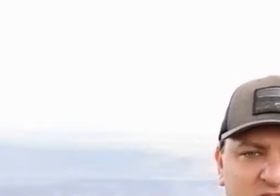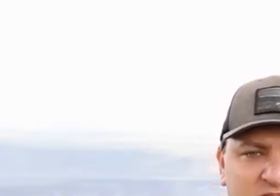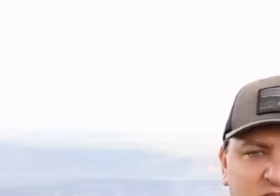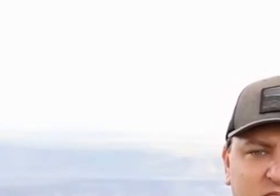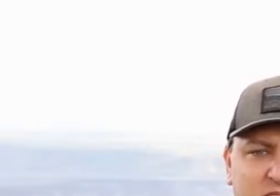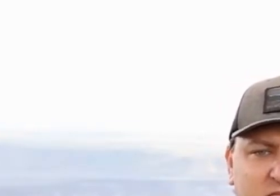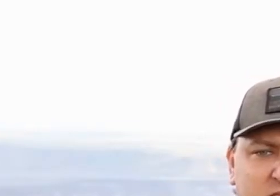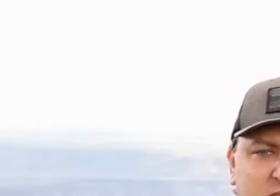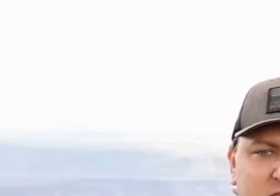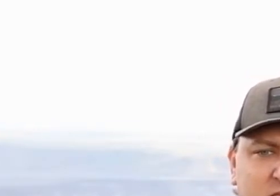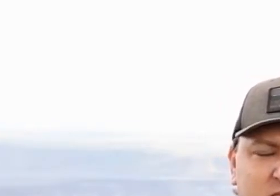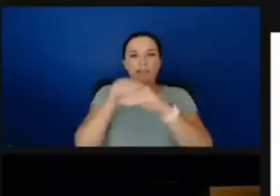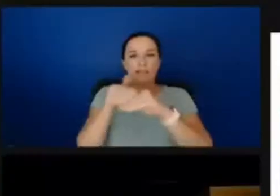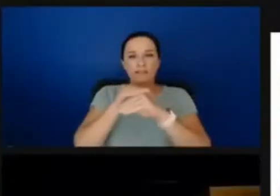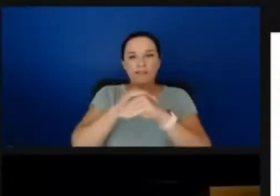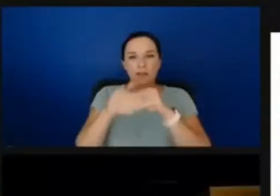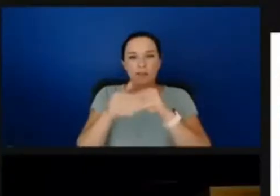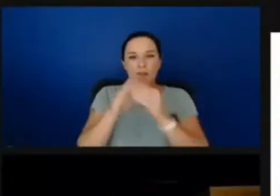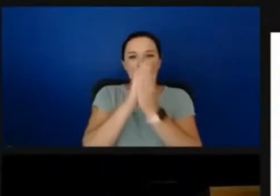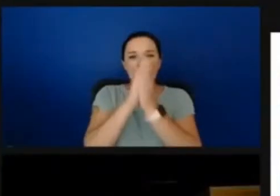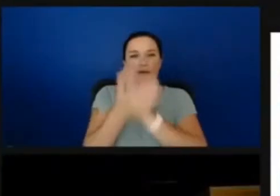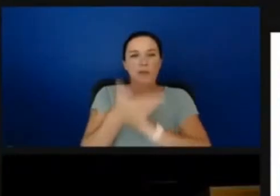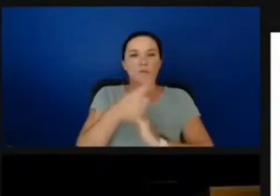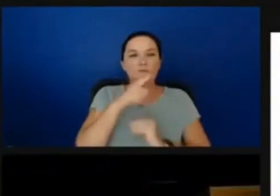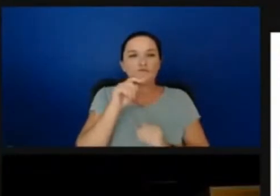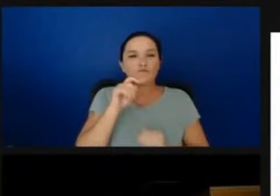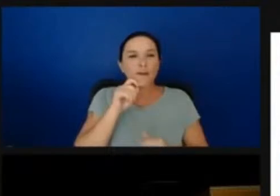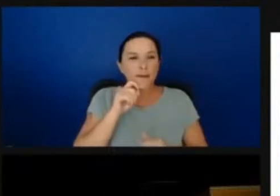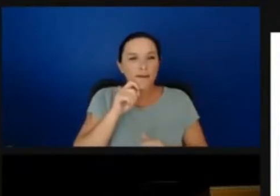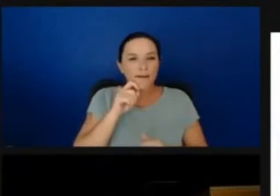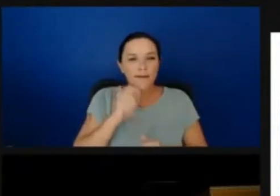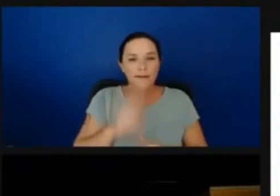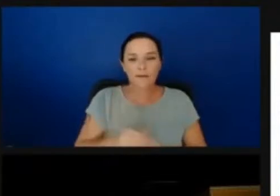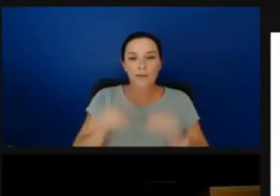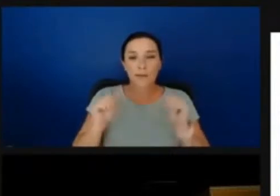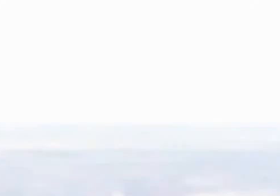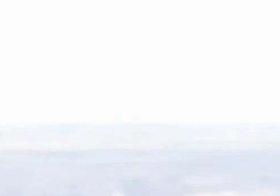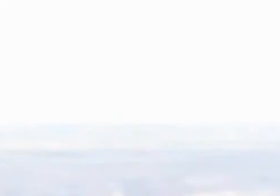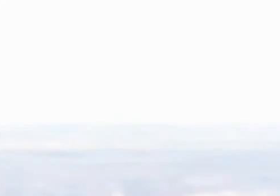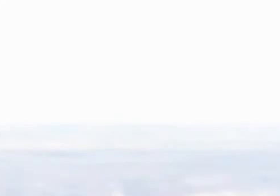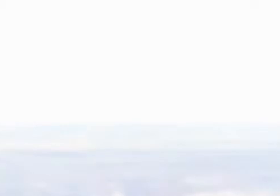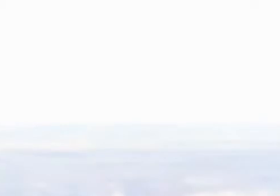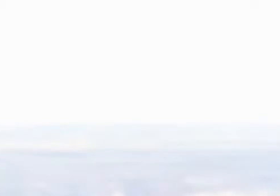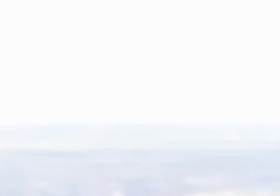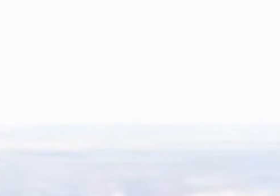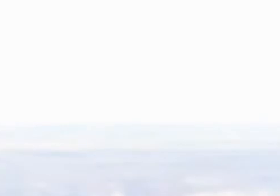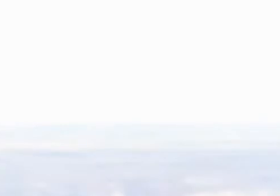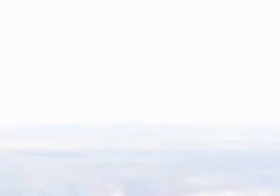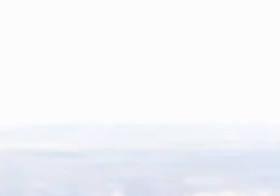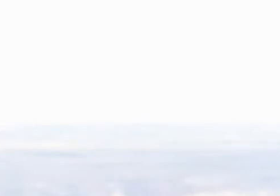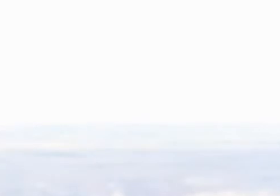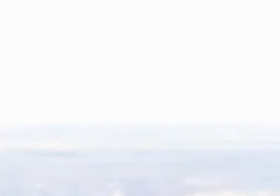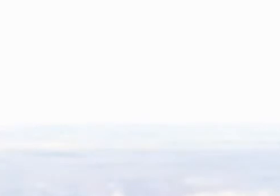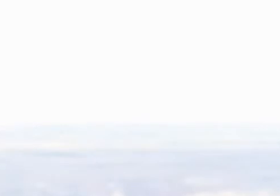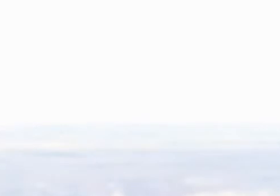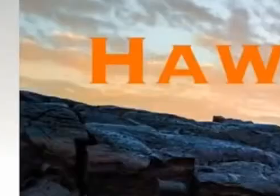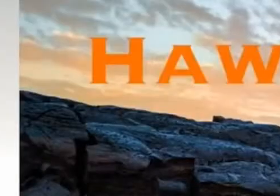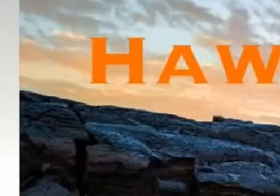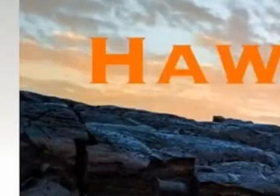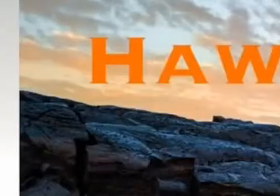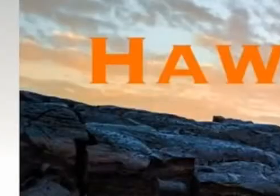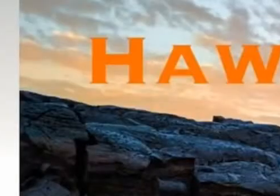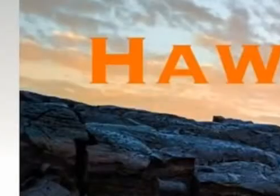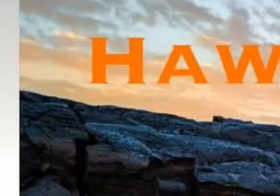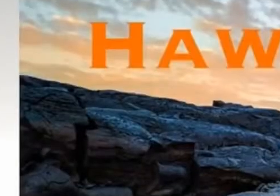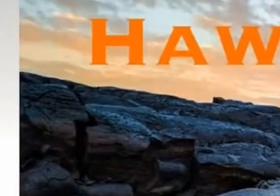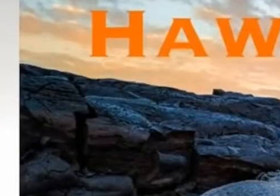different programs. One is volcano education, and the other part is digital resilience, which we address through online groups on social